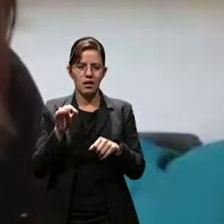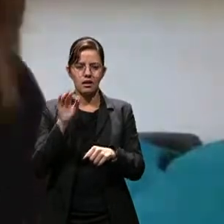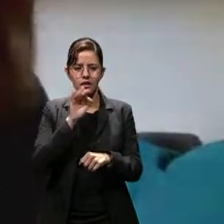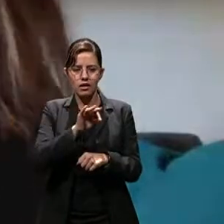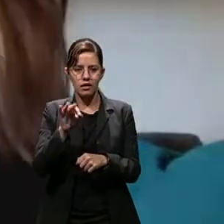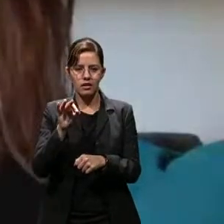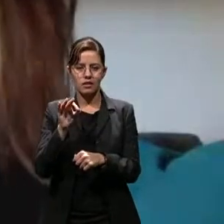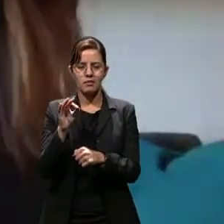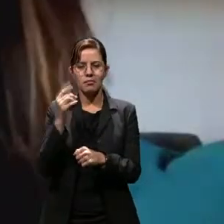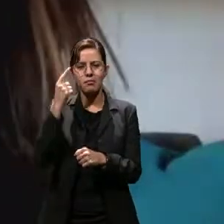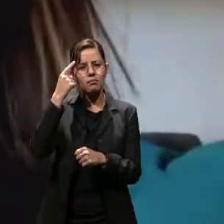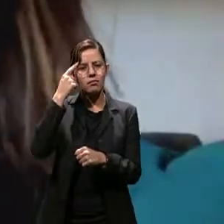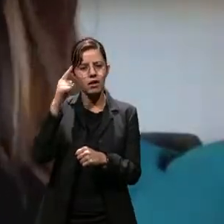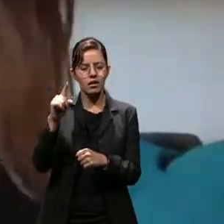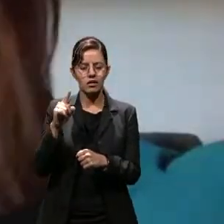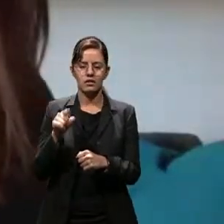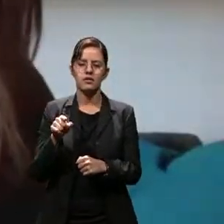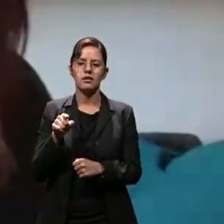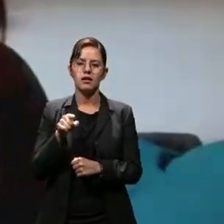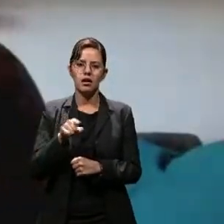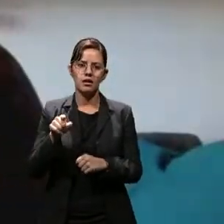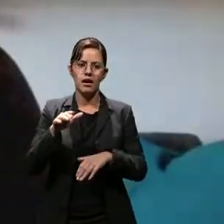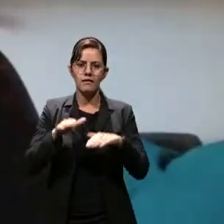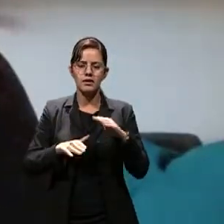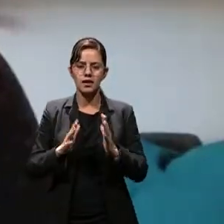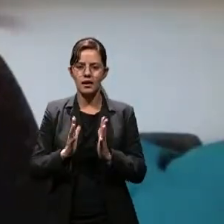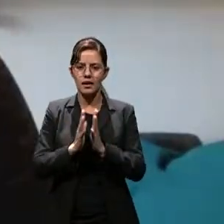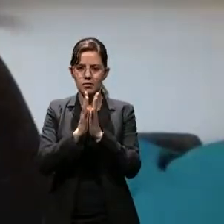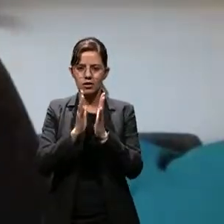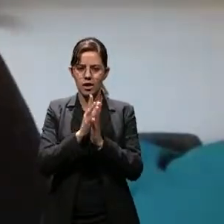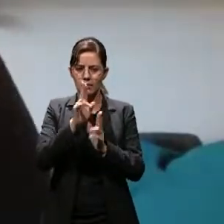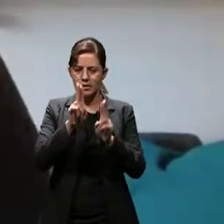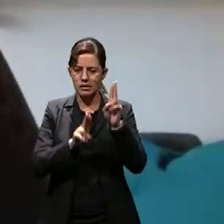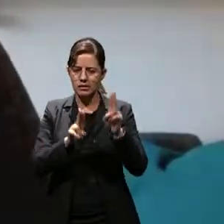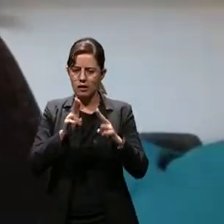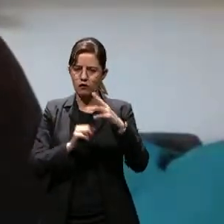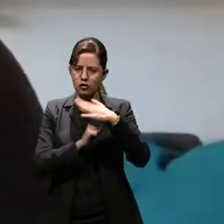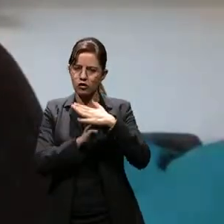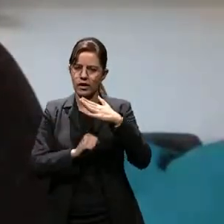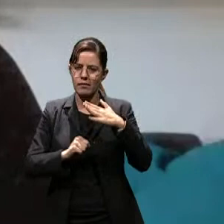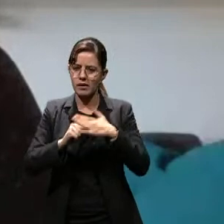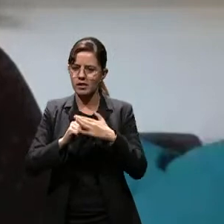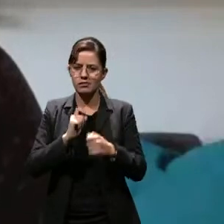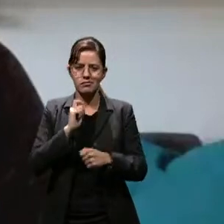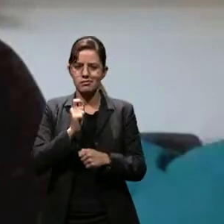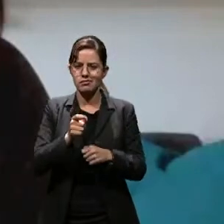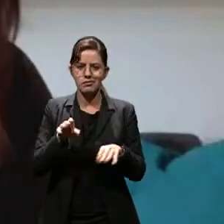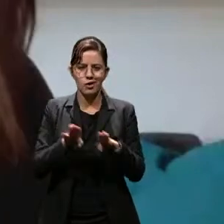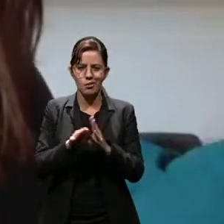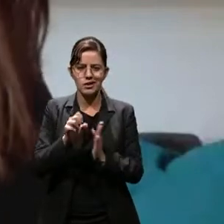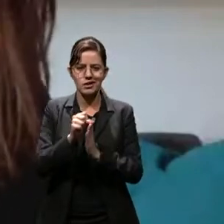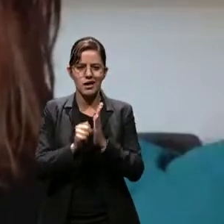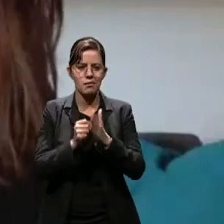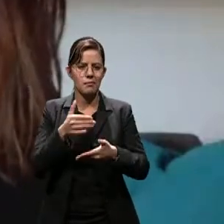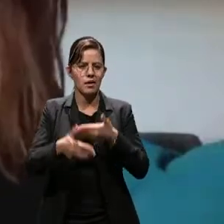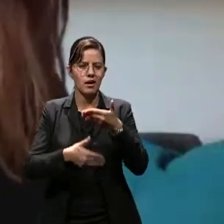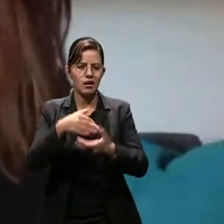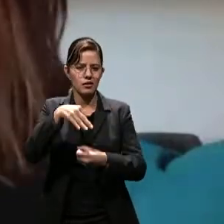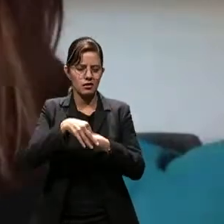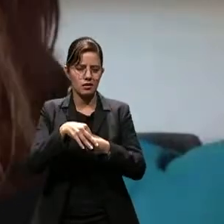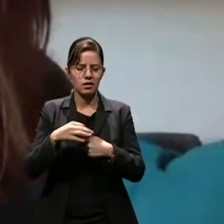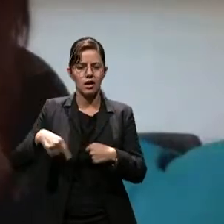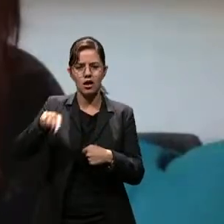question the foundation of democracy, which are precisely elections. If we do not have an electoral system